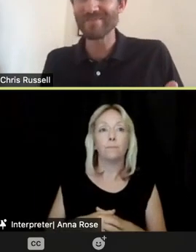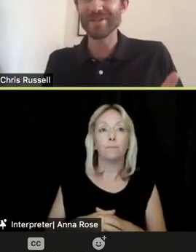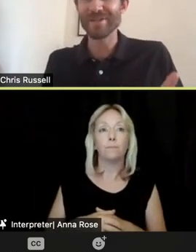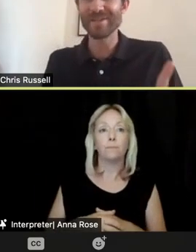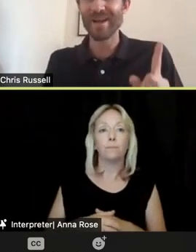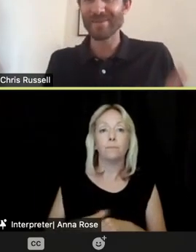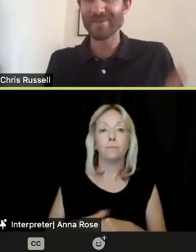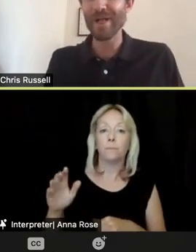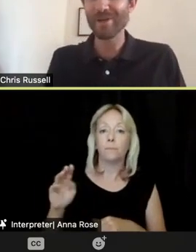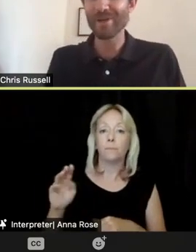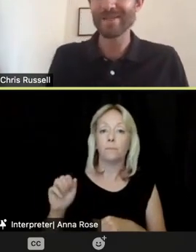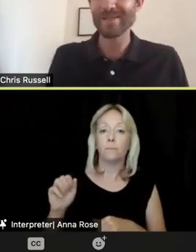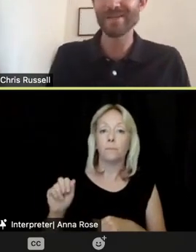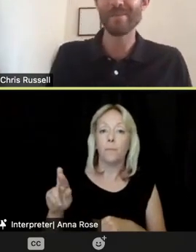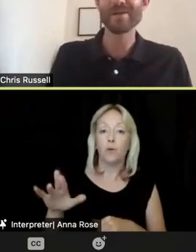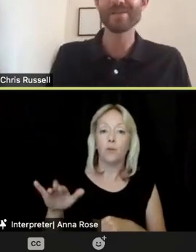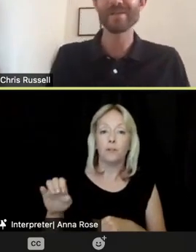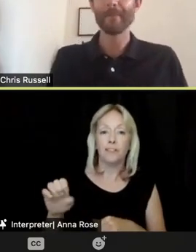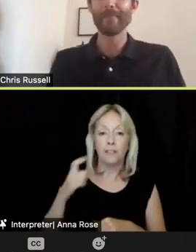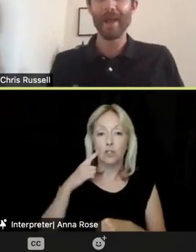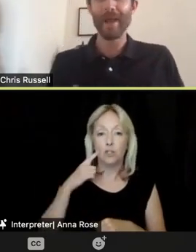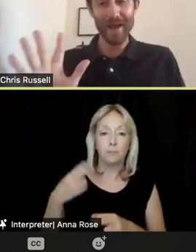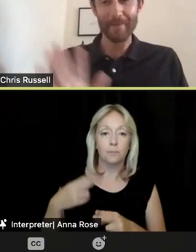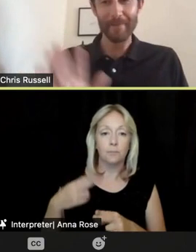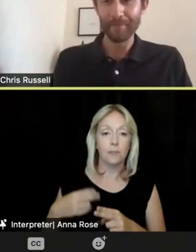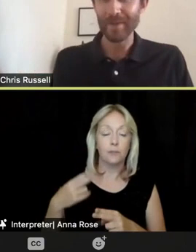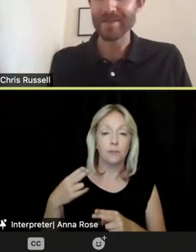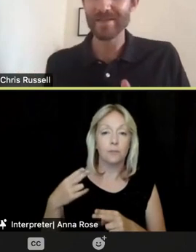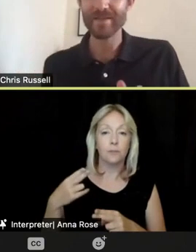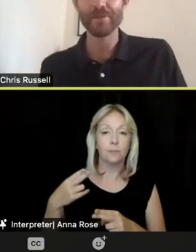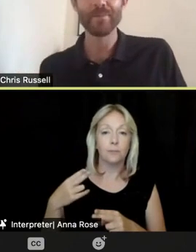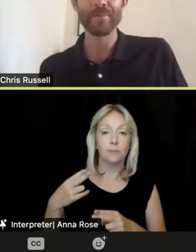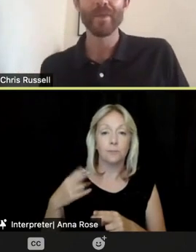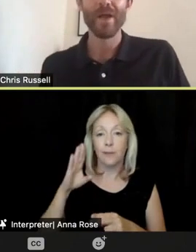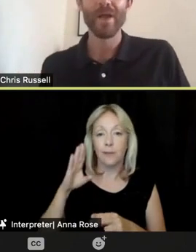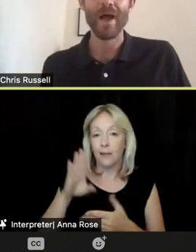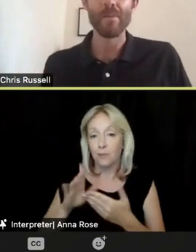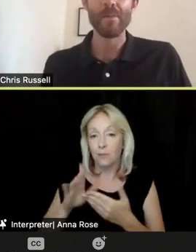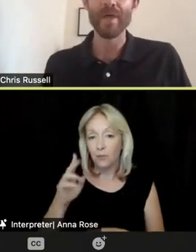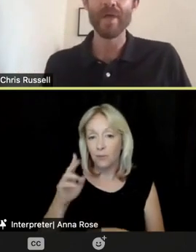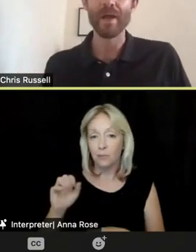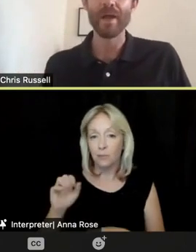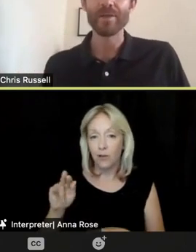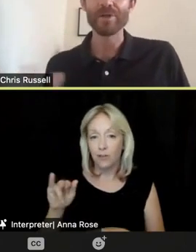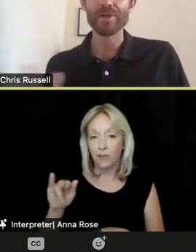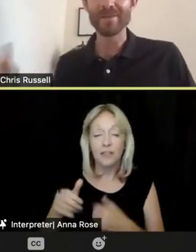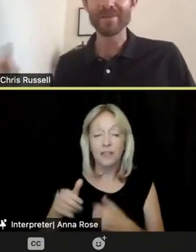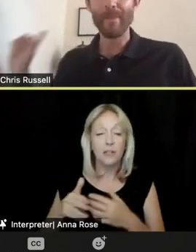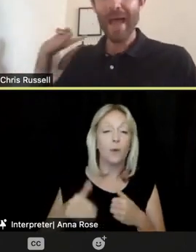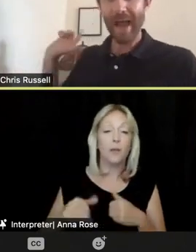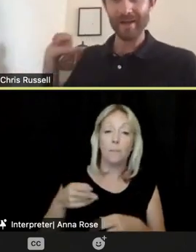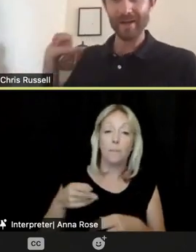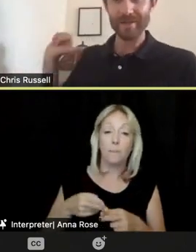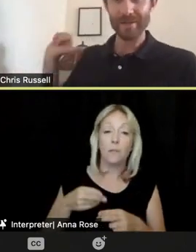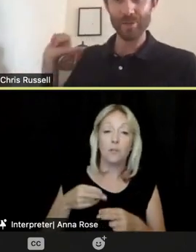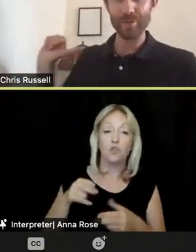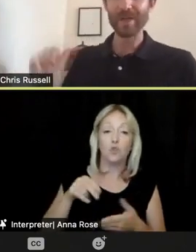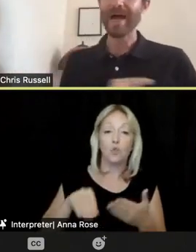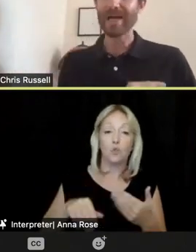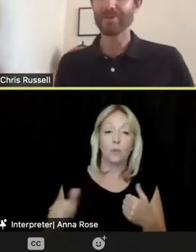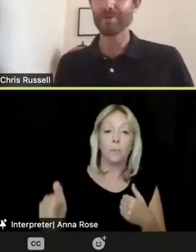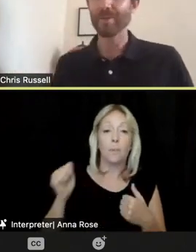Marcy just mentioned, and I'm so glad you mentioned it, Marcy, and hi, nice to see you, that the child's back